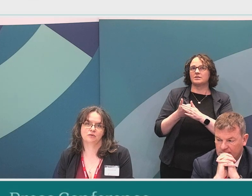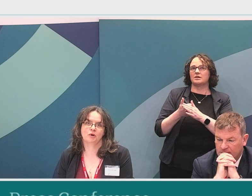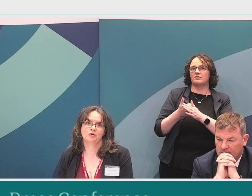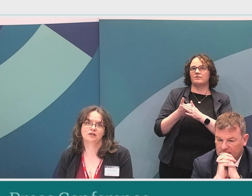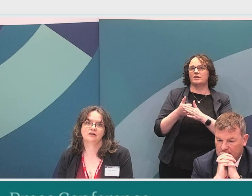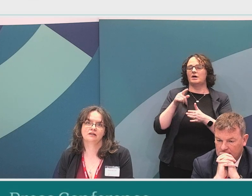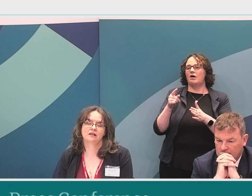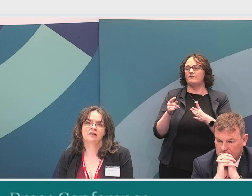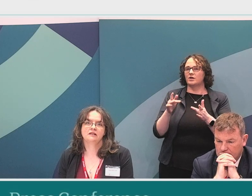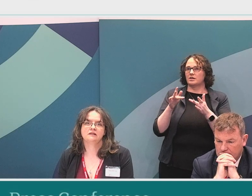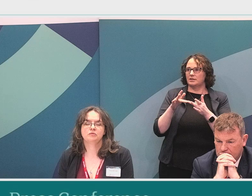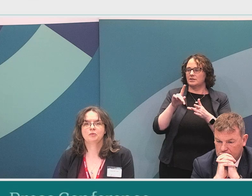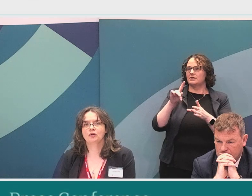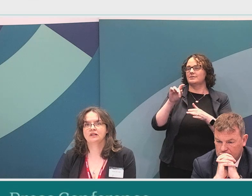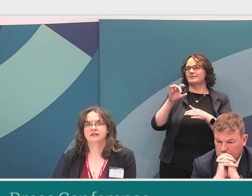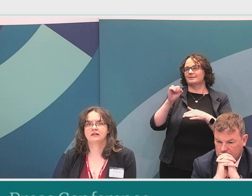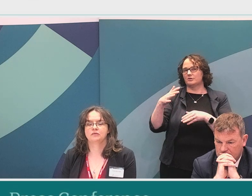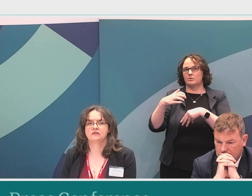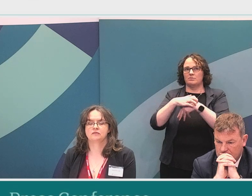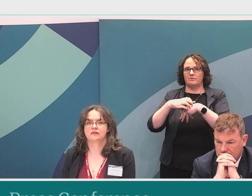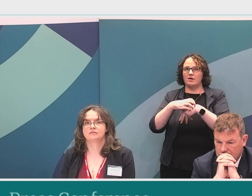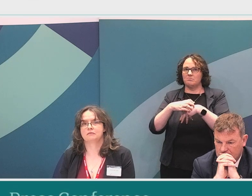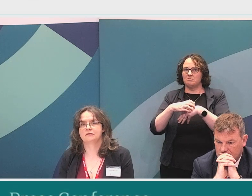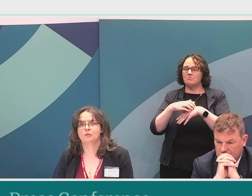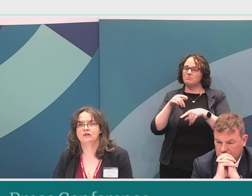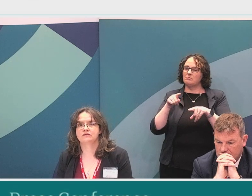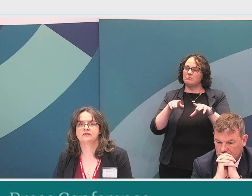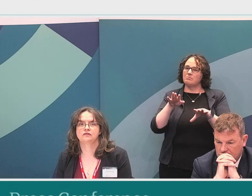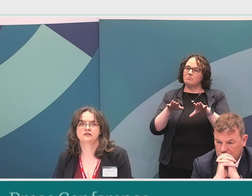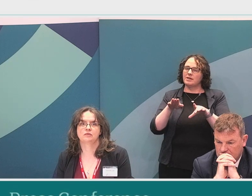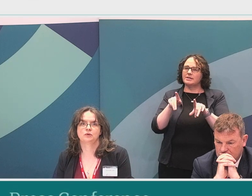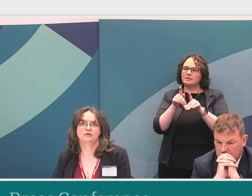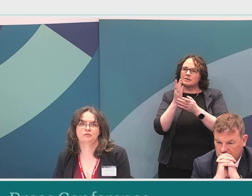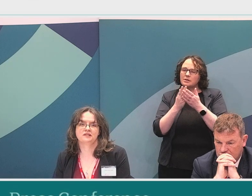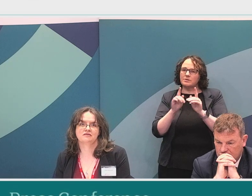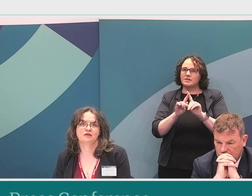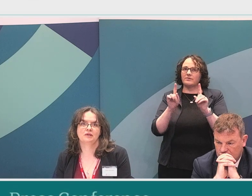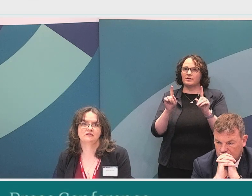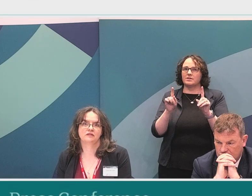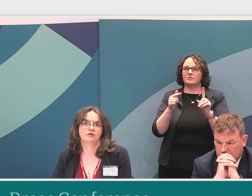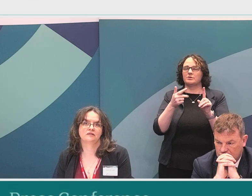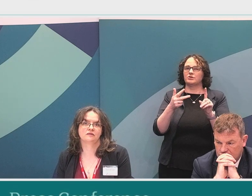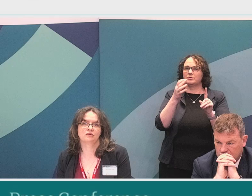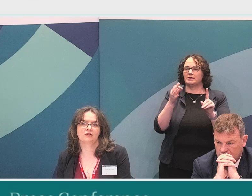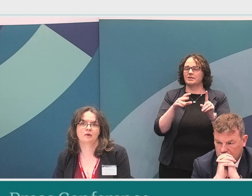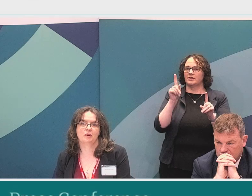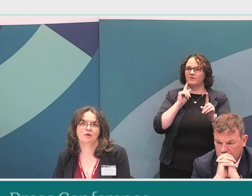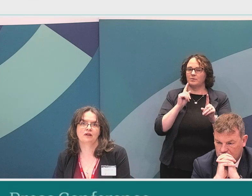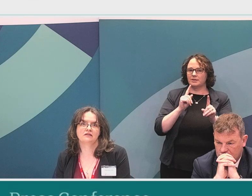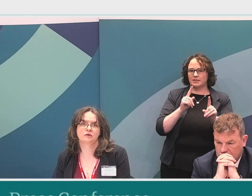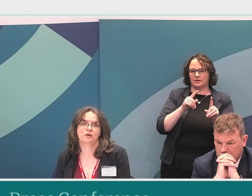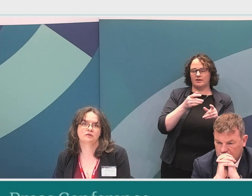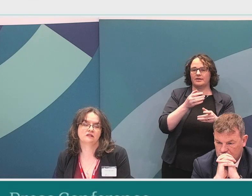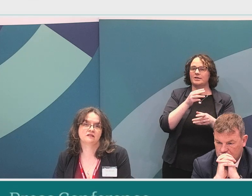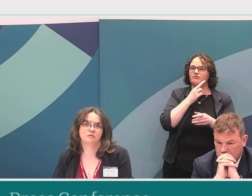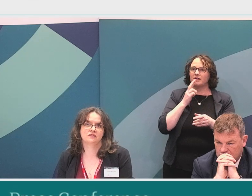of the perpetrator, they seem to be broadly in line with some small differences. For example, 23% of females have experienced this with a family member or relative,